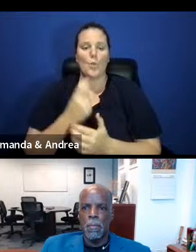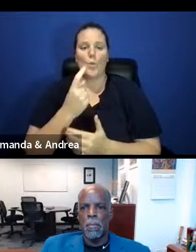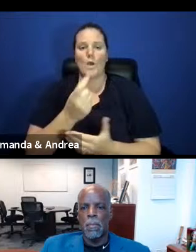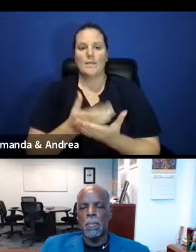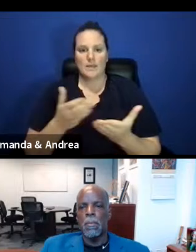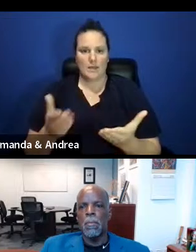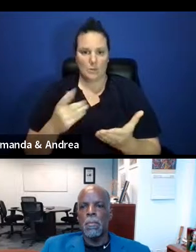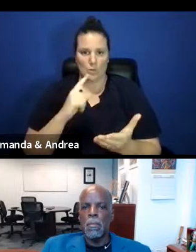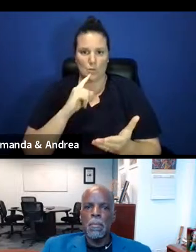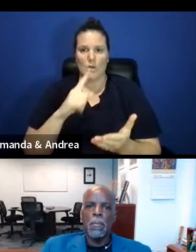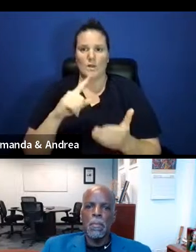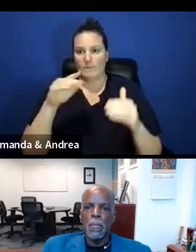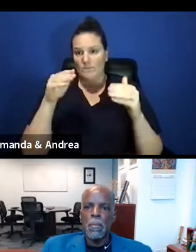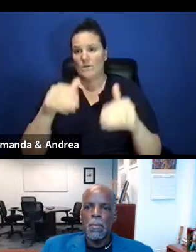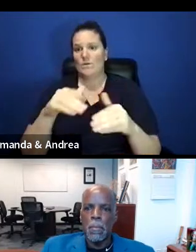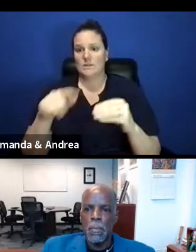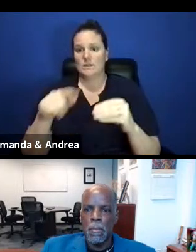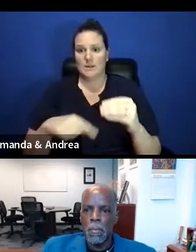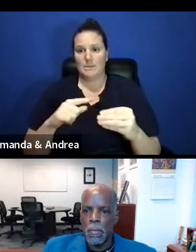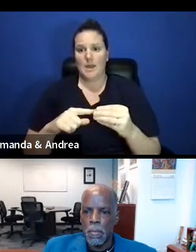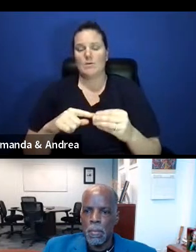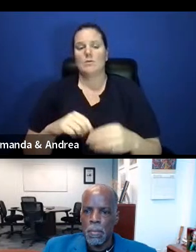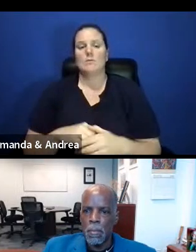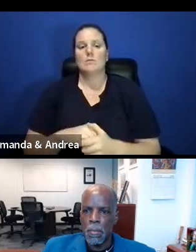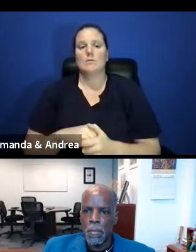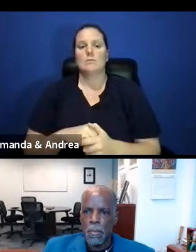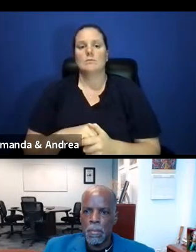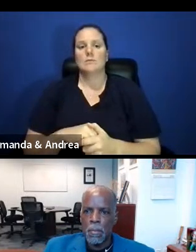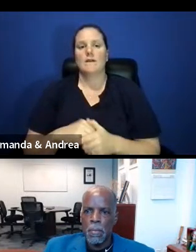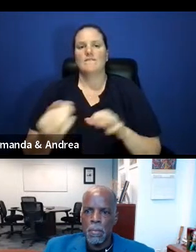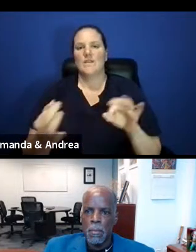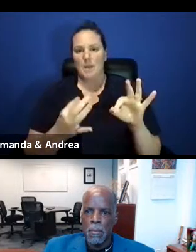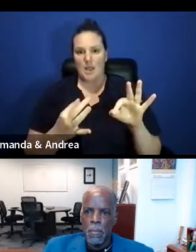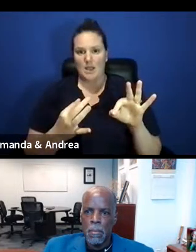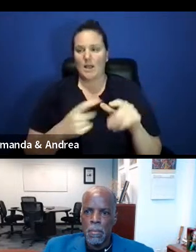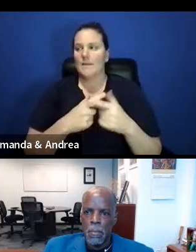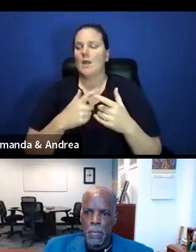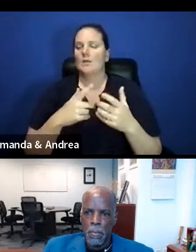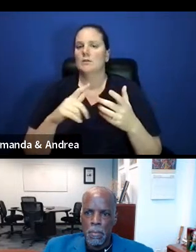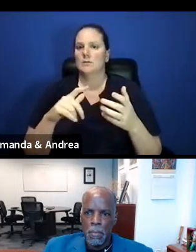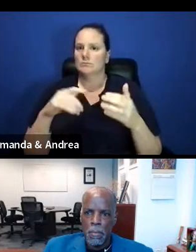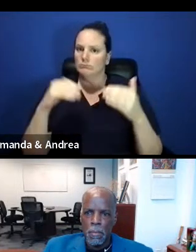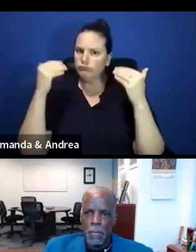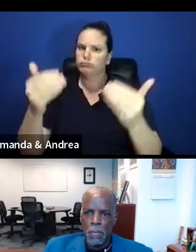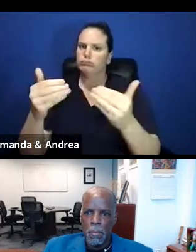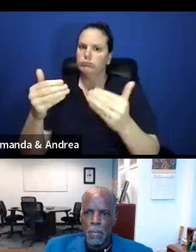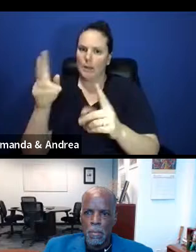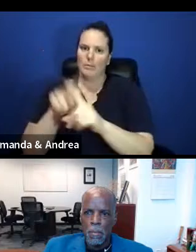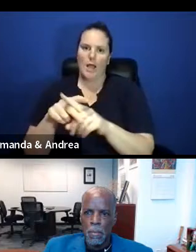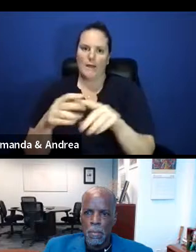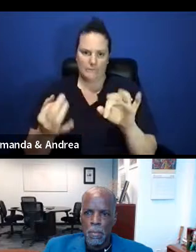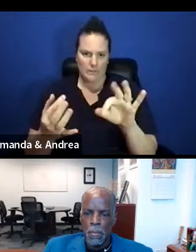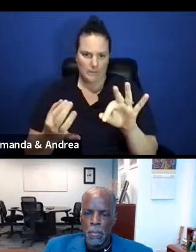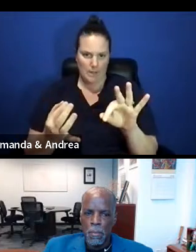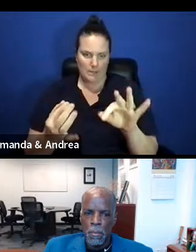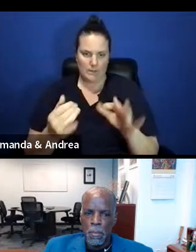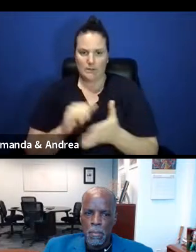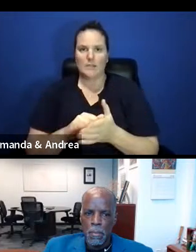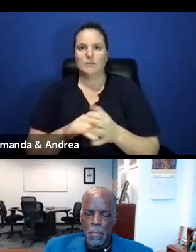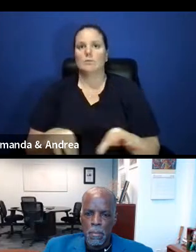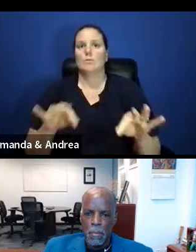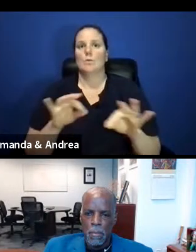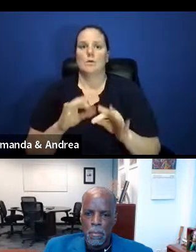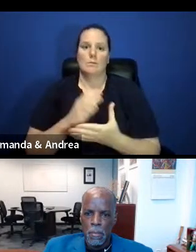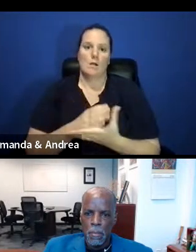that we really focus on is getting input and then acting on that input. And I think, to me, that's one of the most important aspects, is